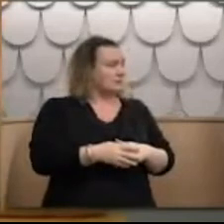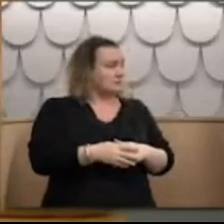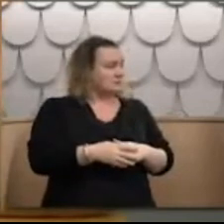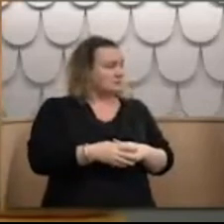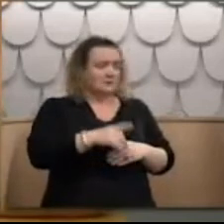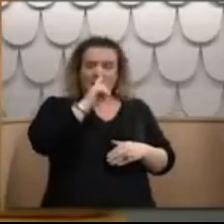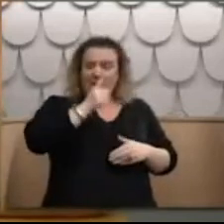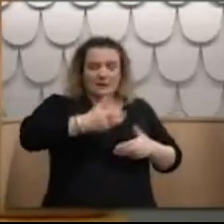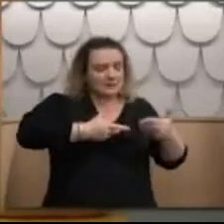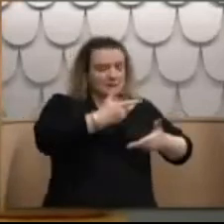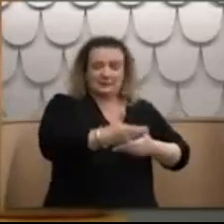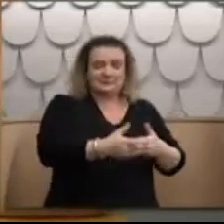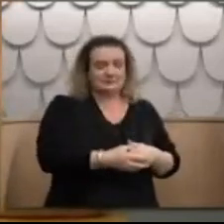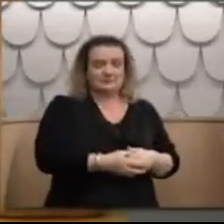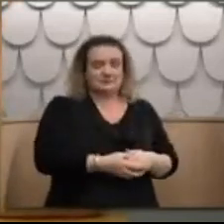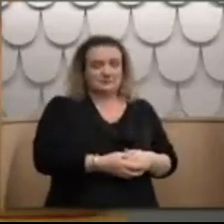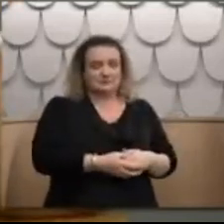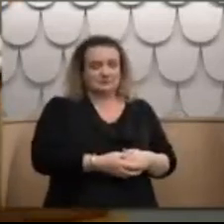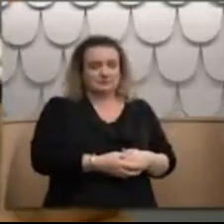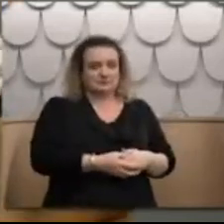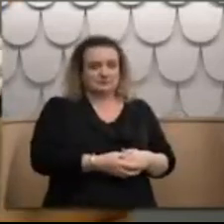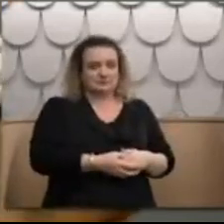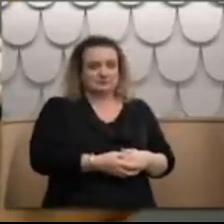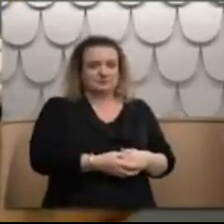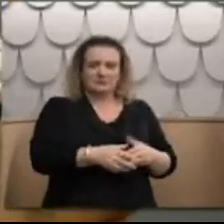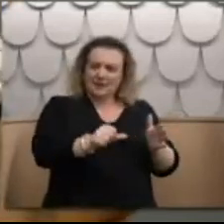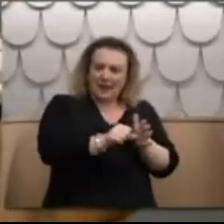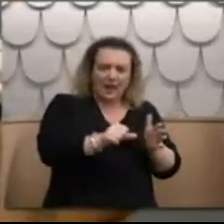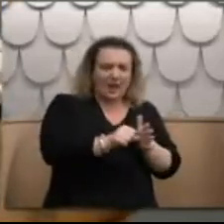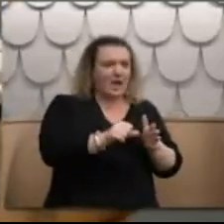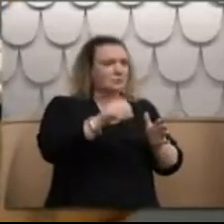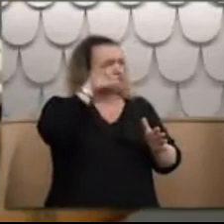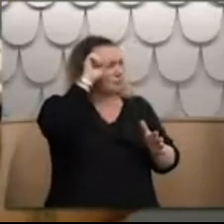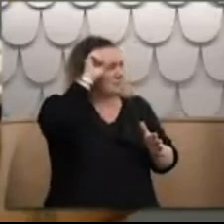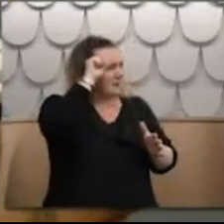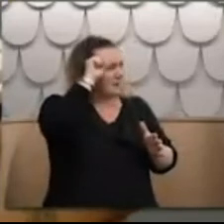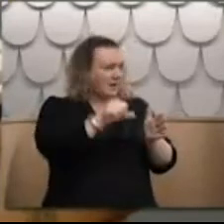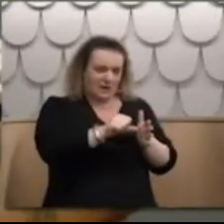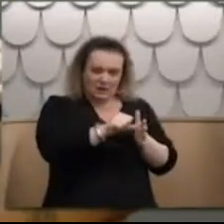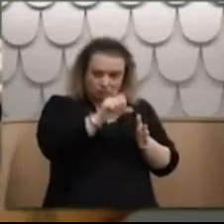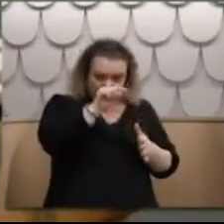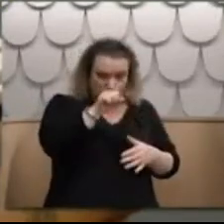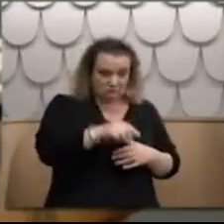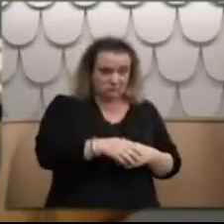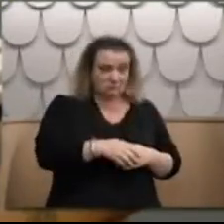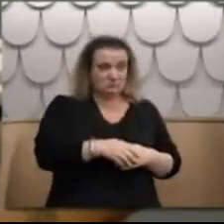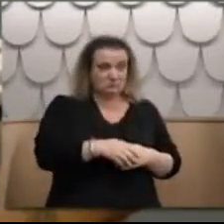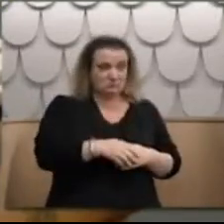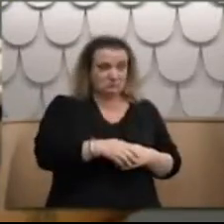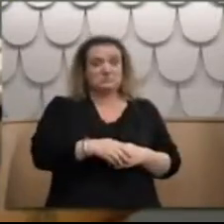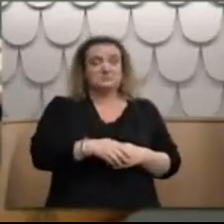I can't explain it. You just have issues remembering now and then. And do you think